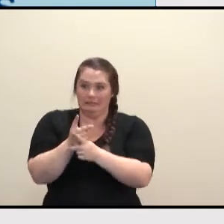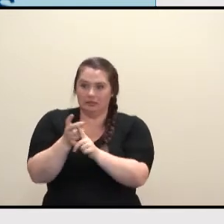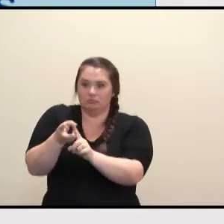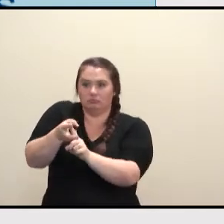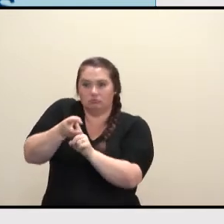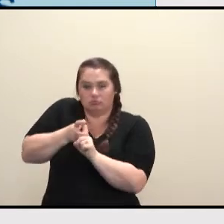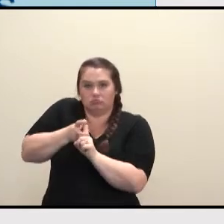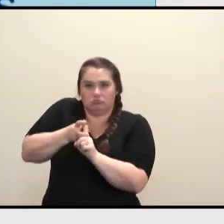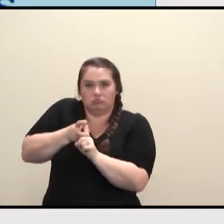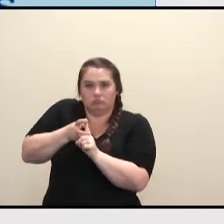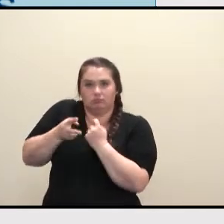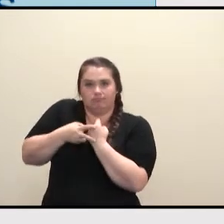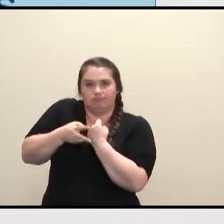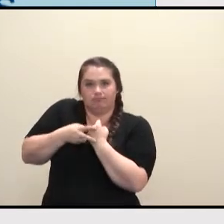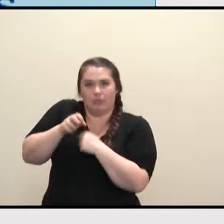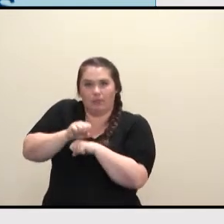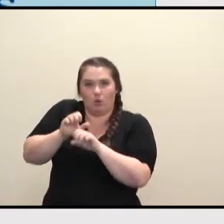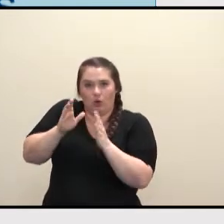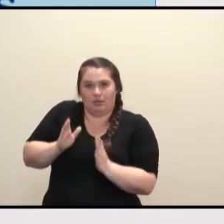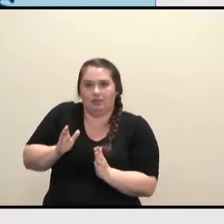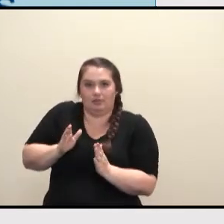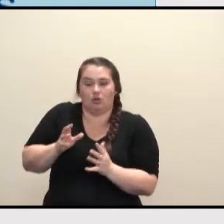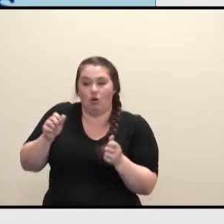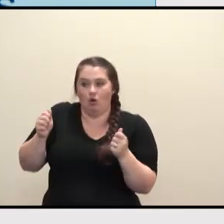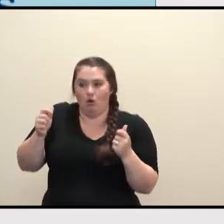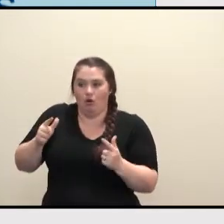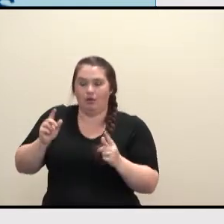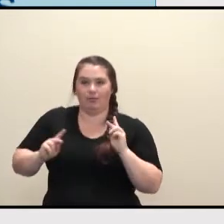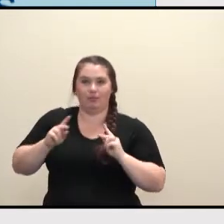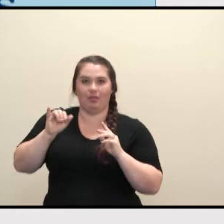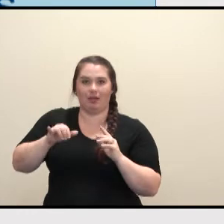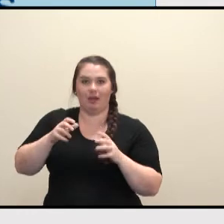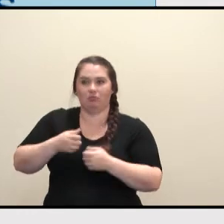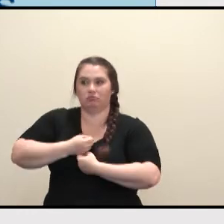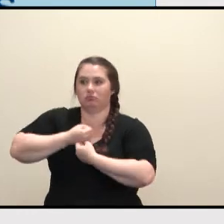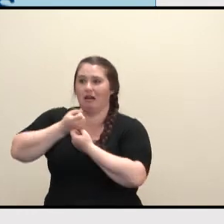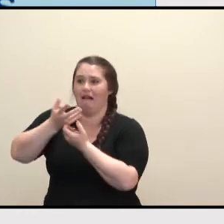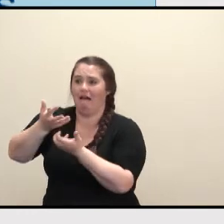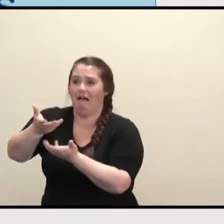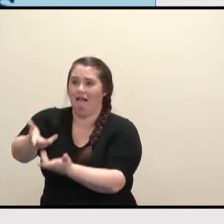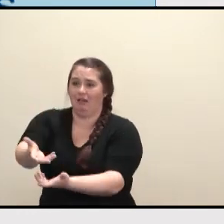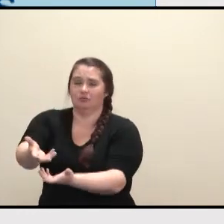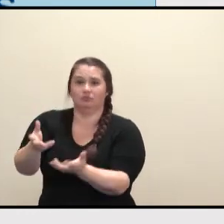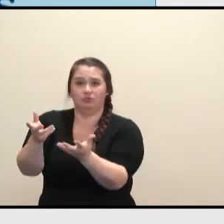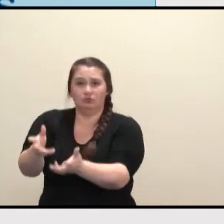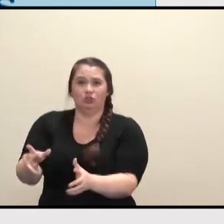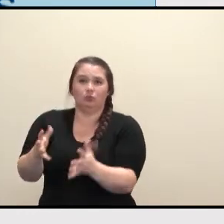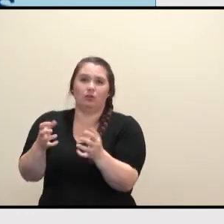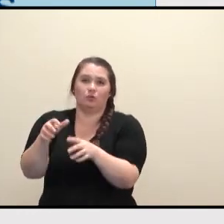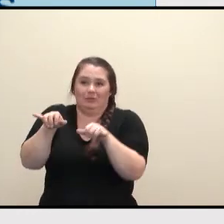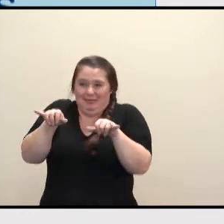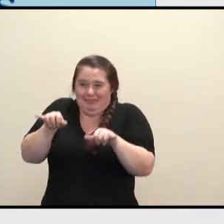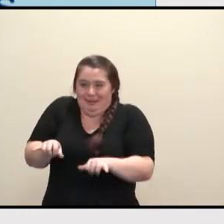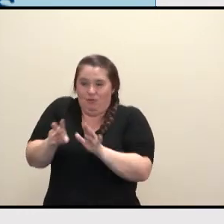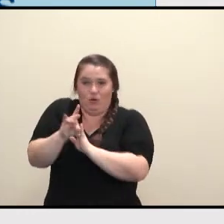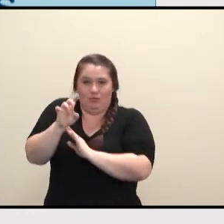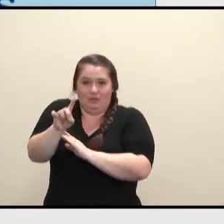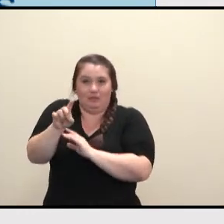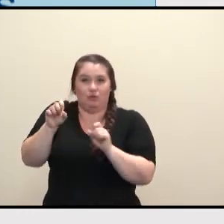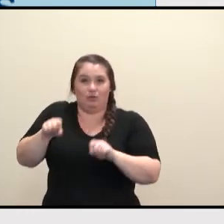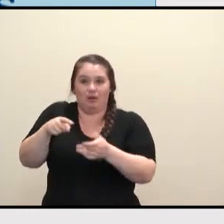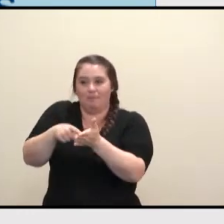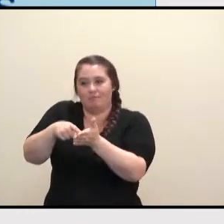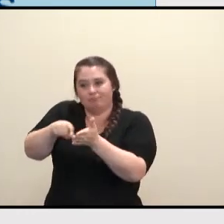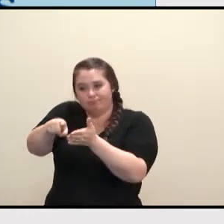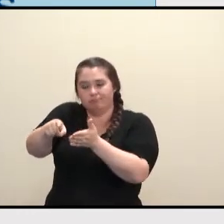keep our veteran employees, all of those people that we've invested in. We want them to stay with Waco ISD, so we are going to try to advance their pay